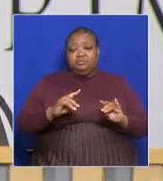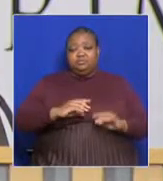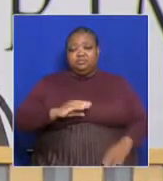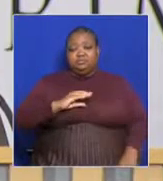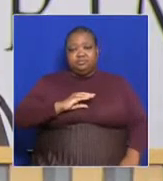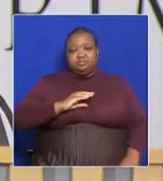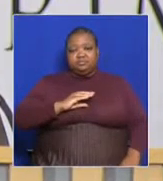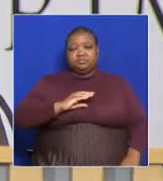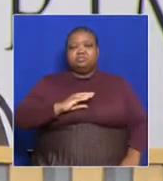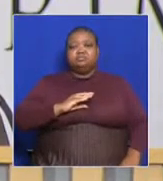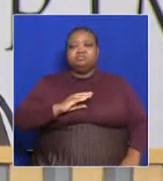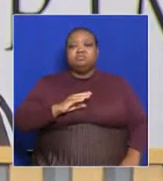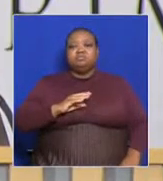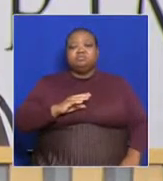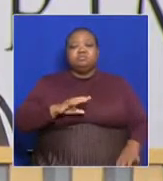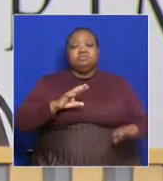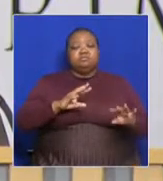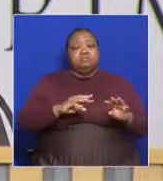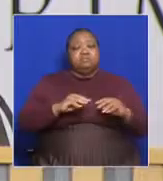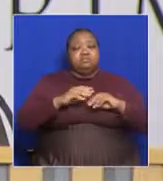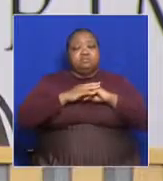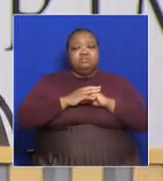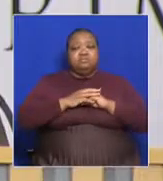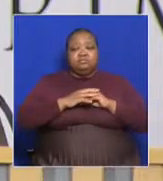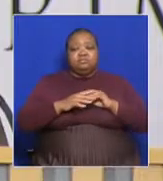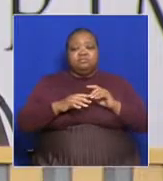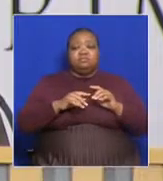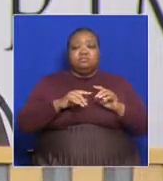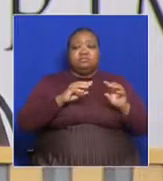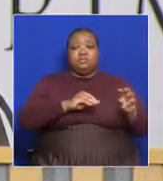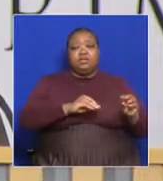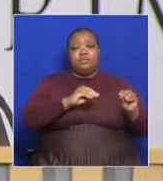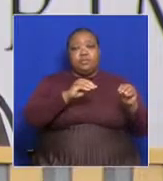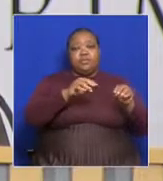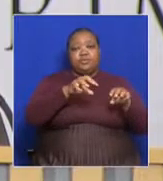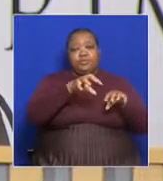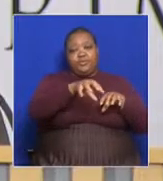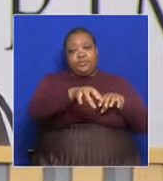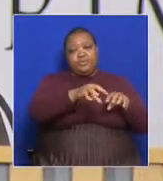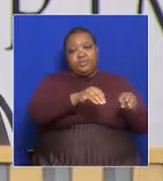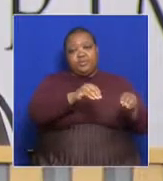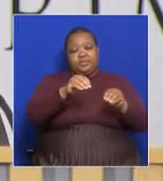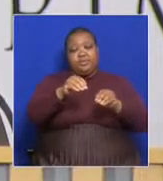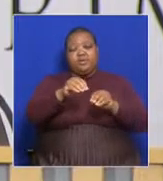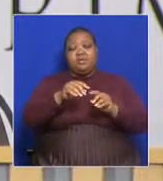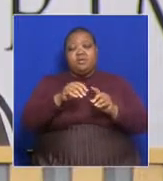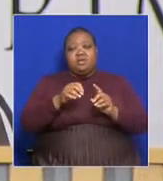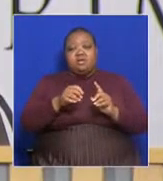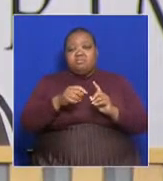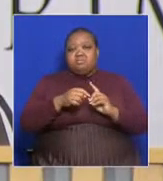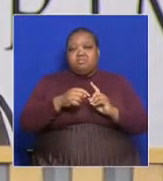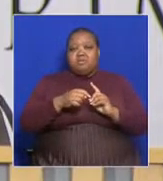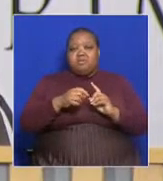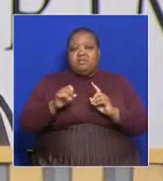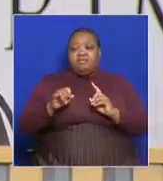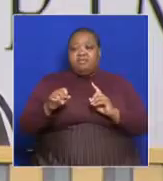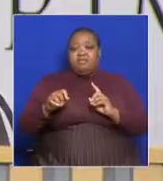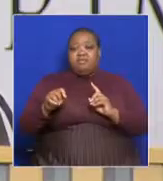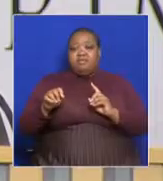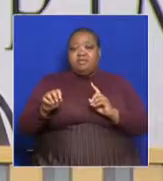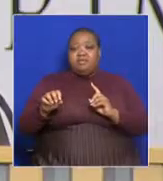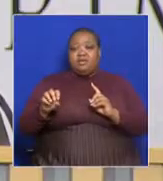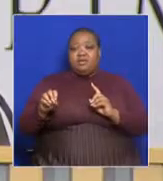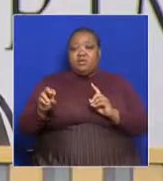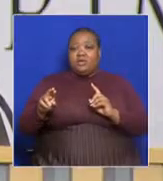moved to Isipingo station if those uniformed members were not there. Because I know, obviously, then it's a red flag. It's just the 3 of